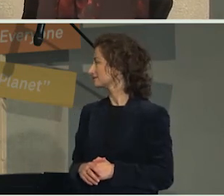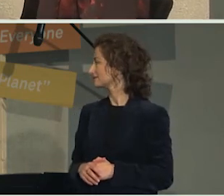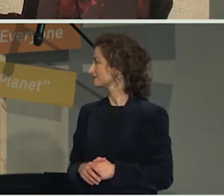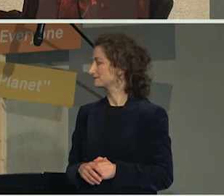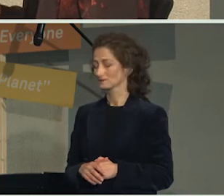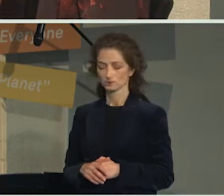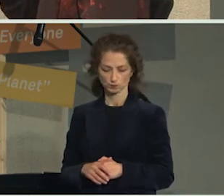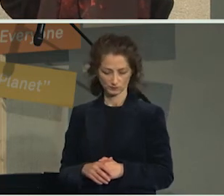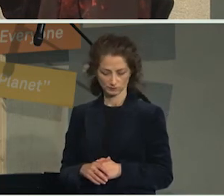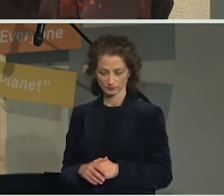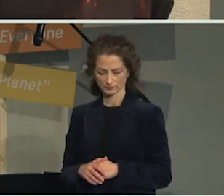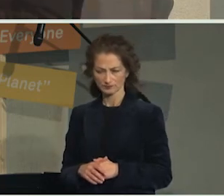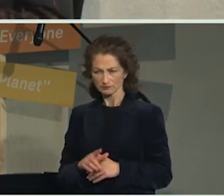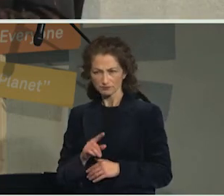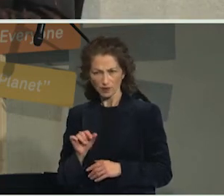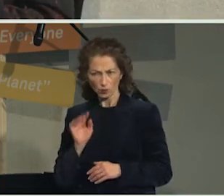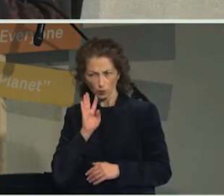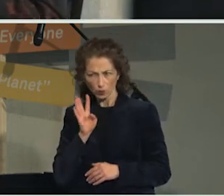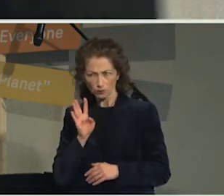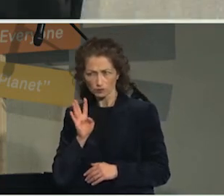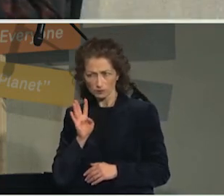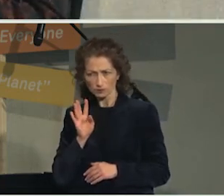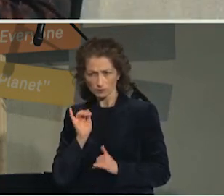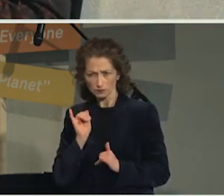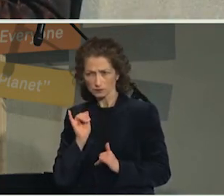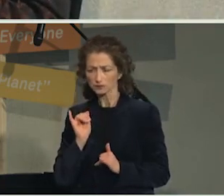Hello, can you hear us? Hold on.